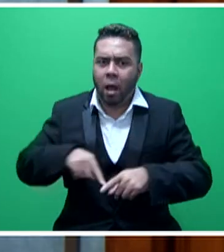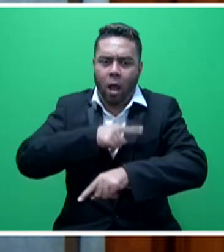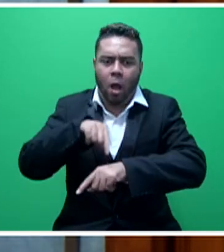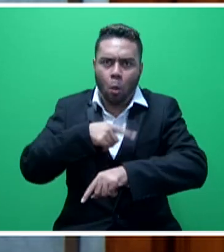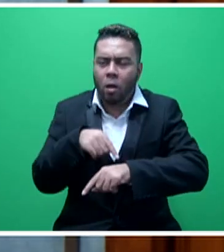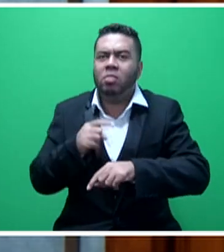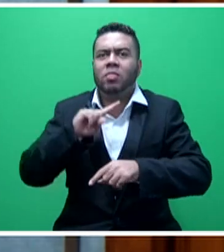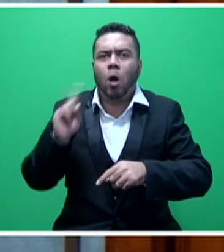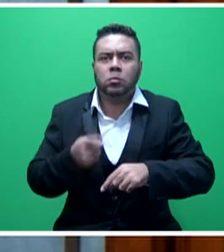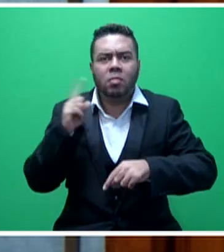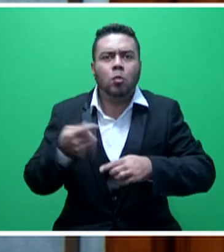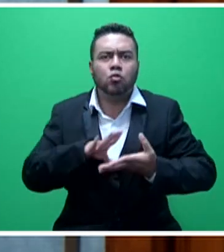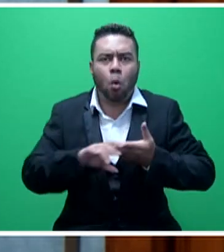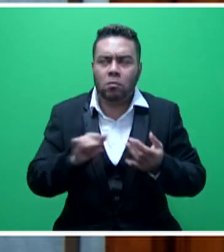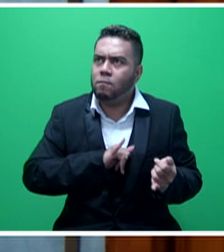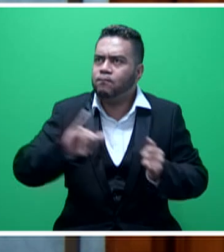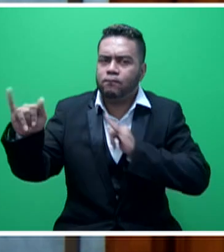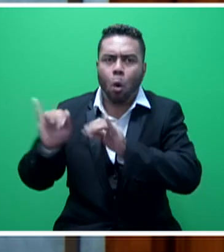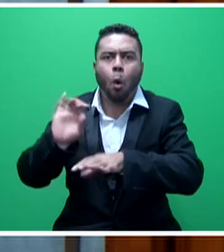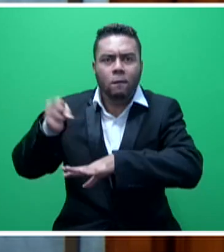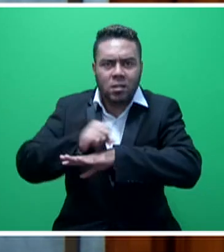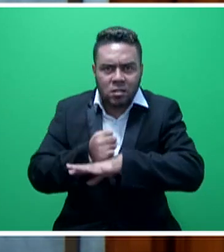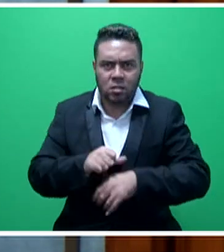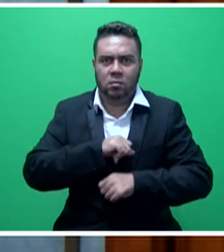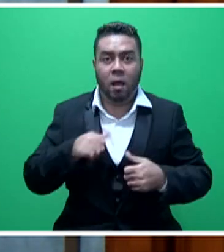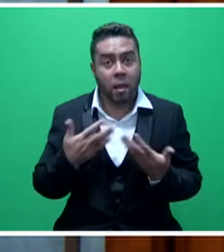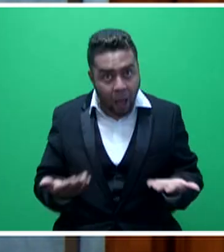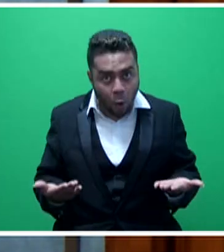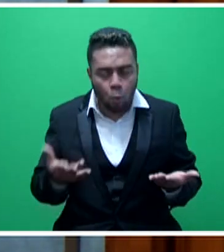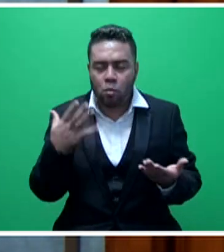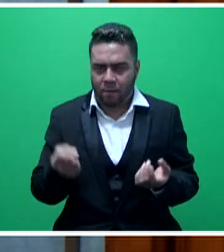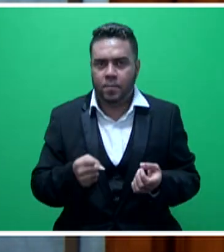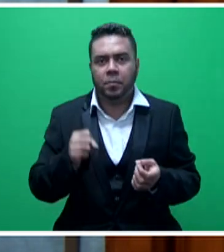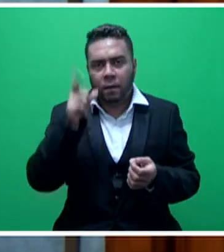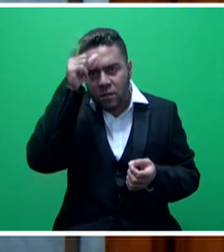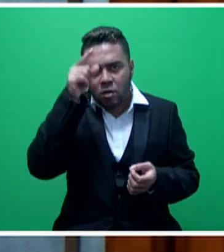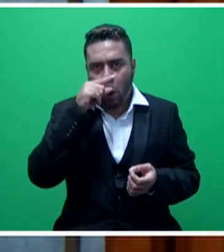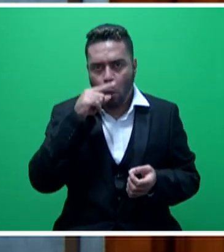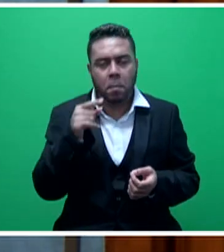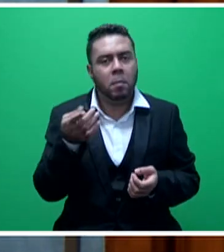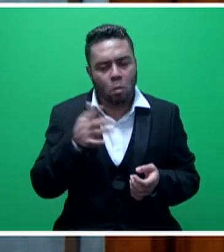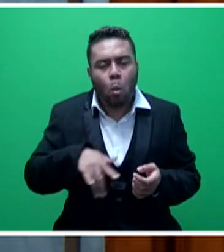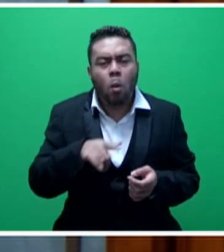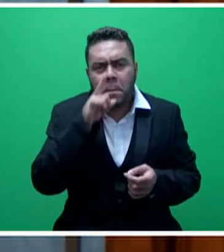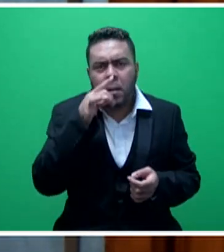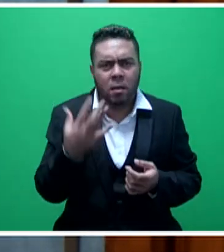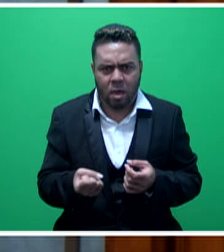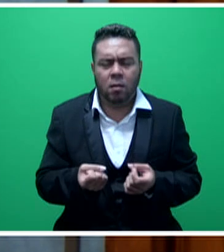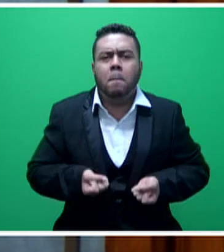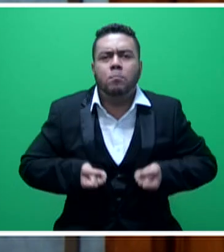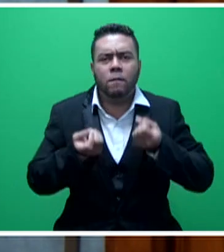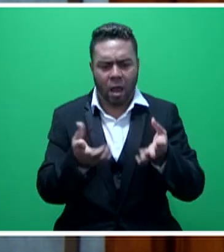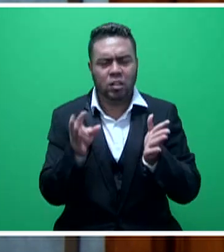cost thousands of dollars. Now, well-trained and competent local medical specialists provide these services